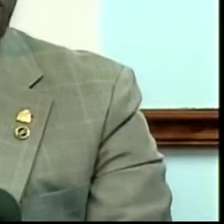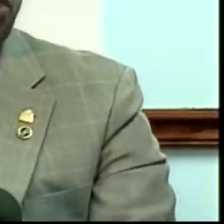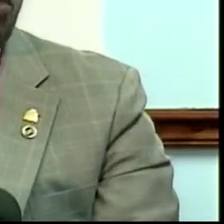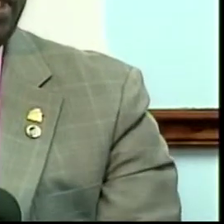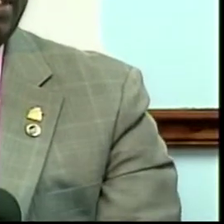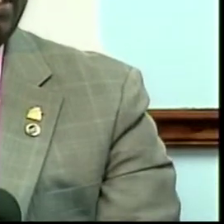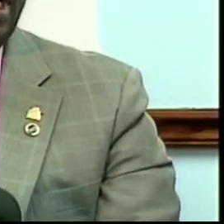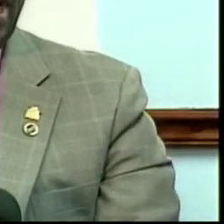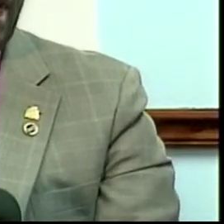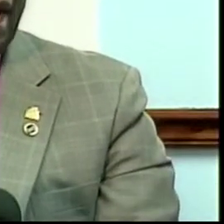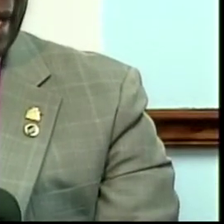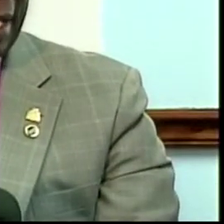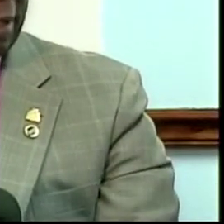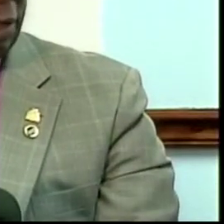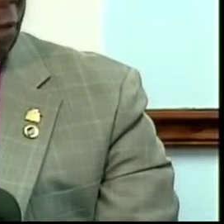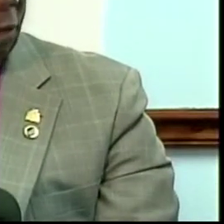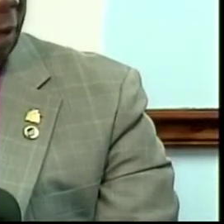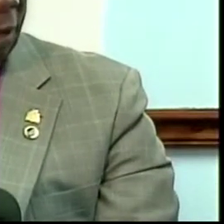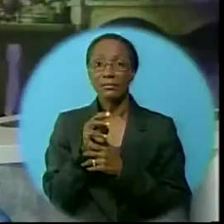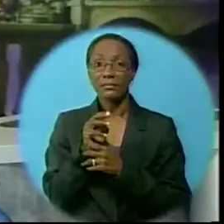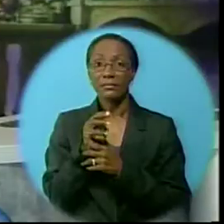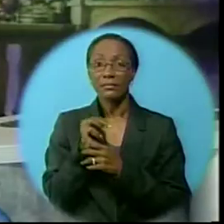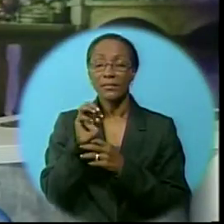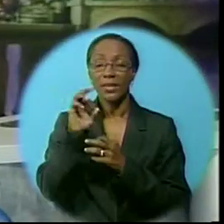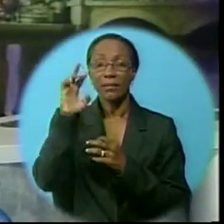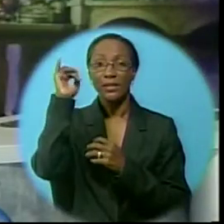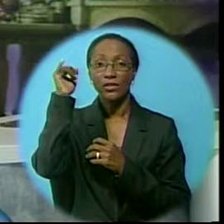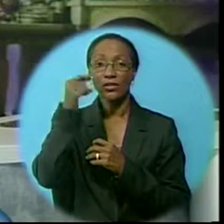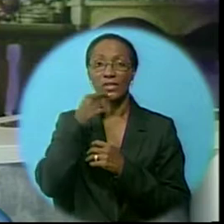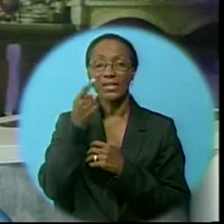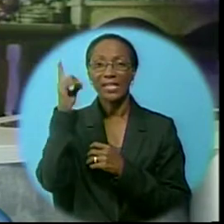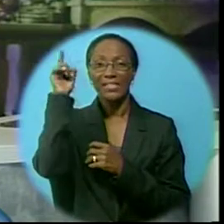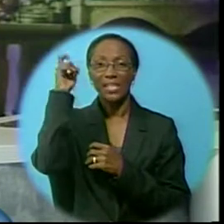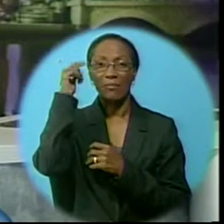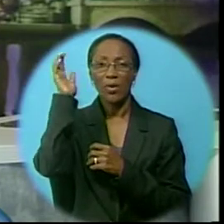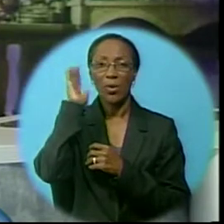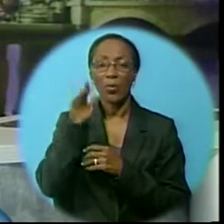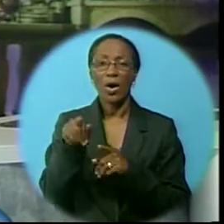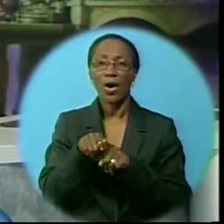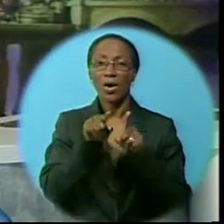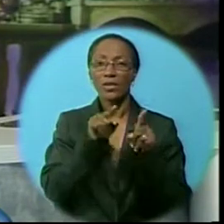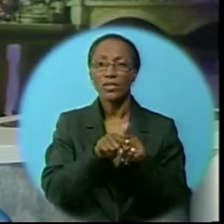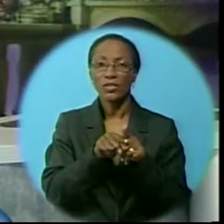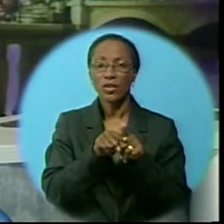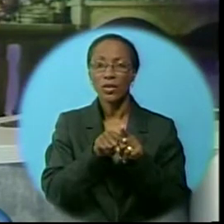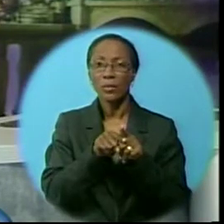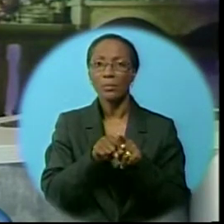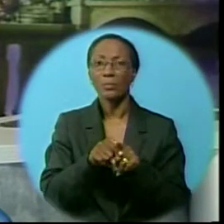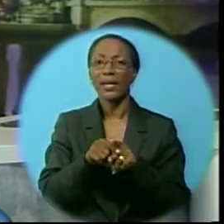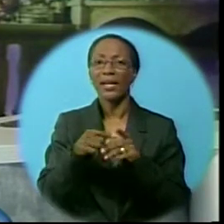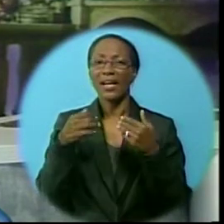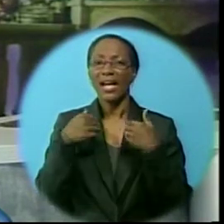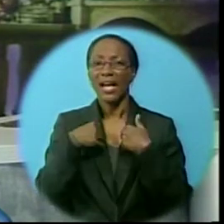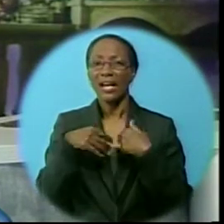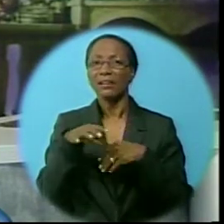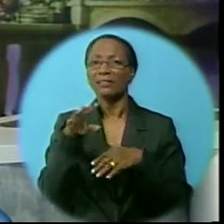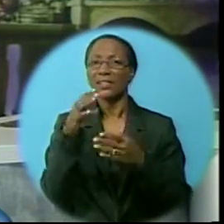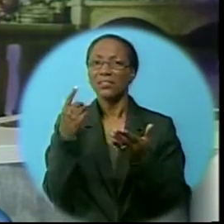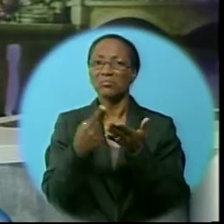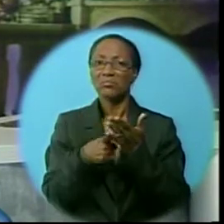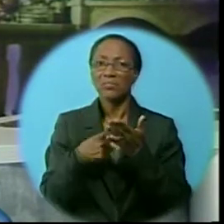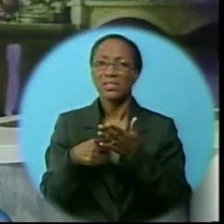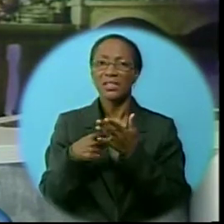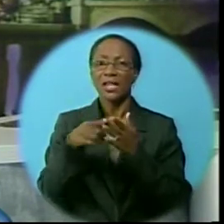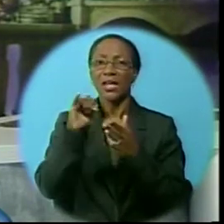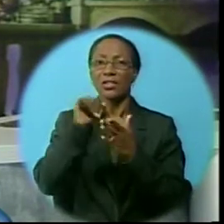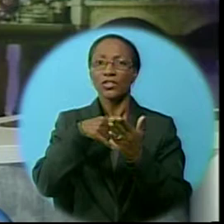about 1,000 students at that institution. Mr. Jones says government will also be holding talks on January the 22nd